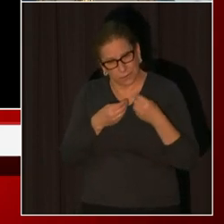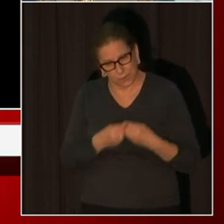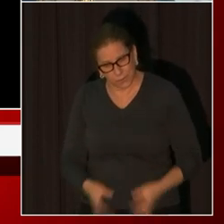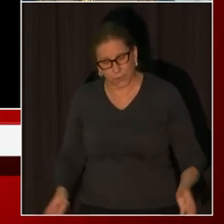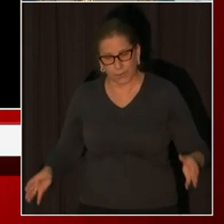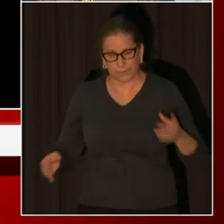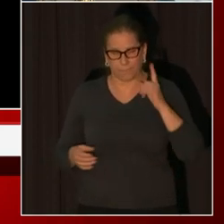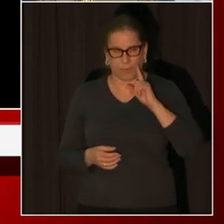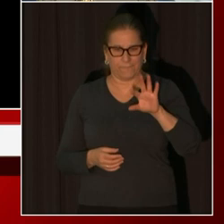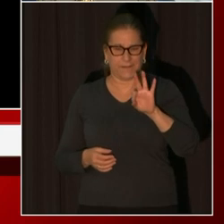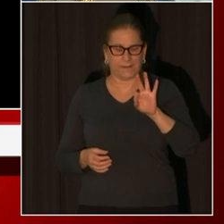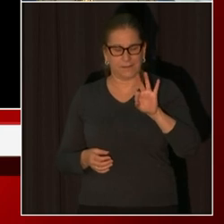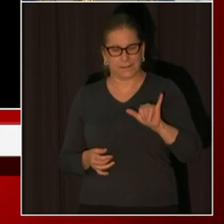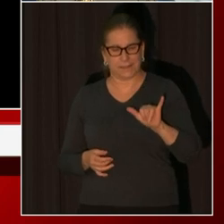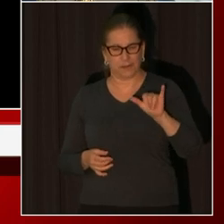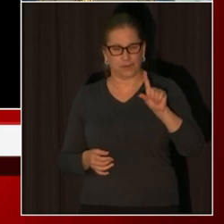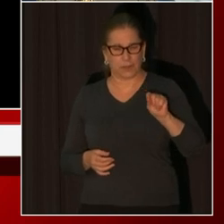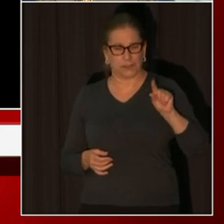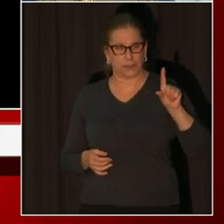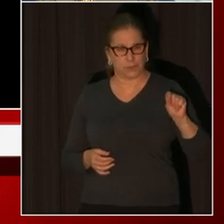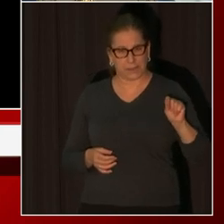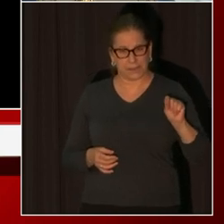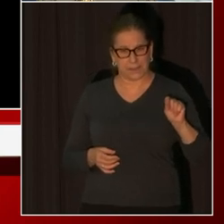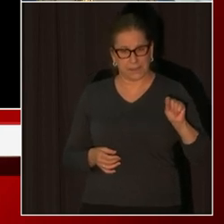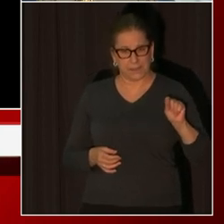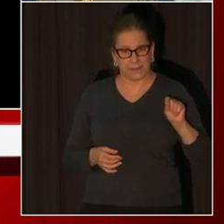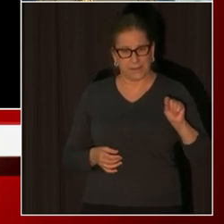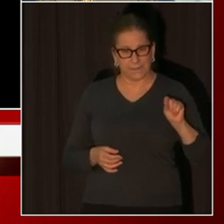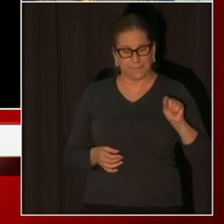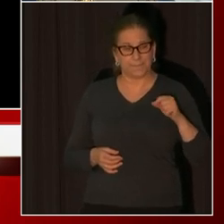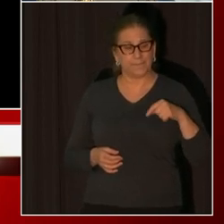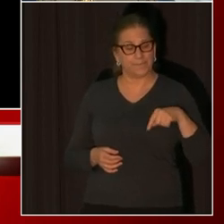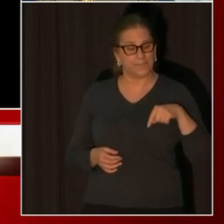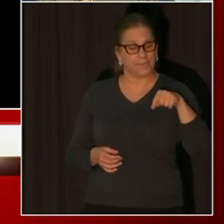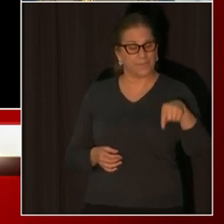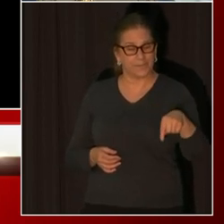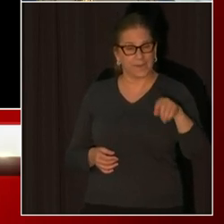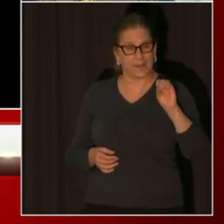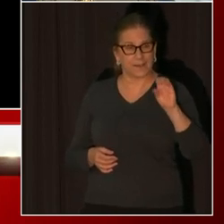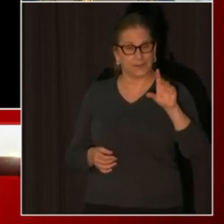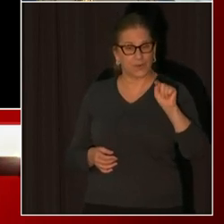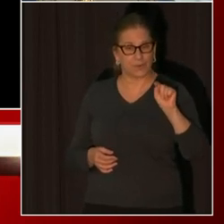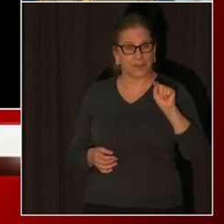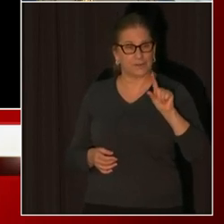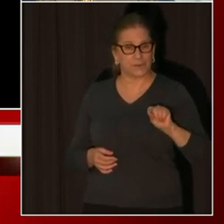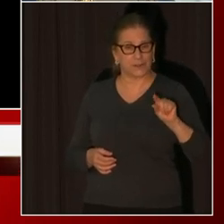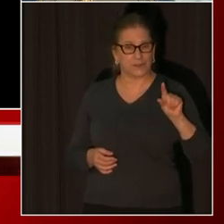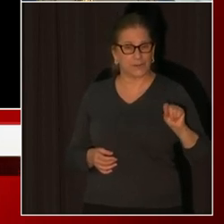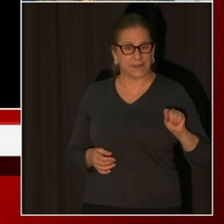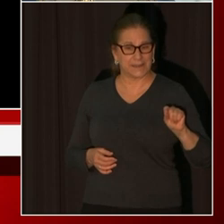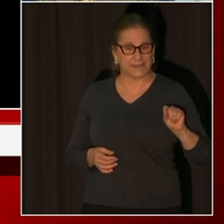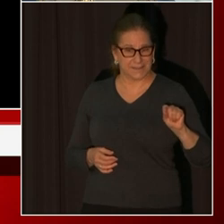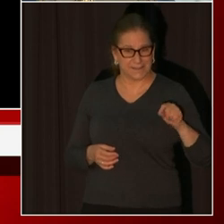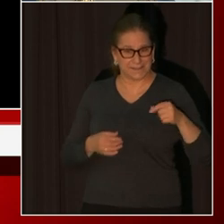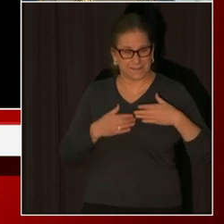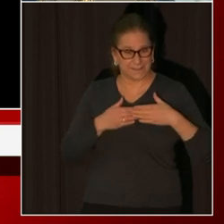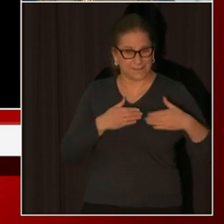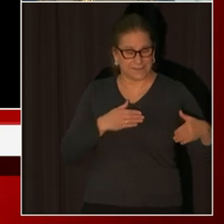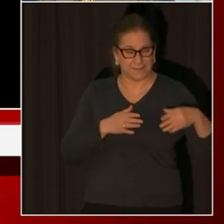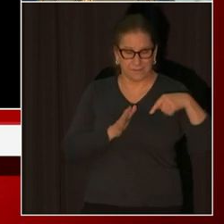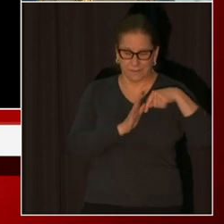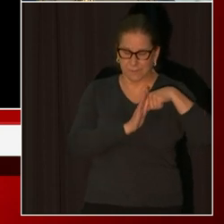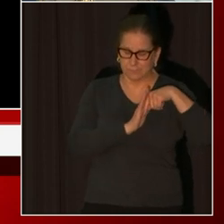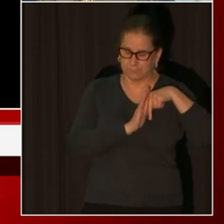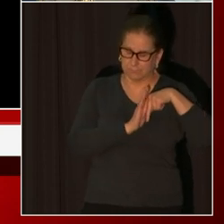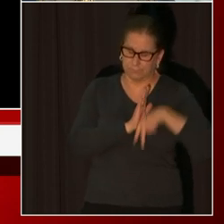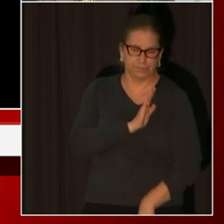that begins on October the 1st, FY21. On top of those losses, we have nearly